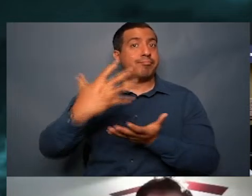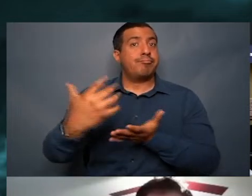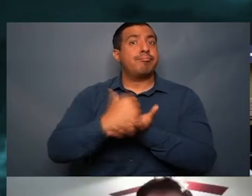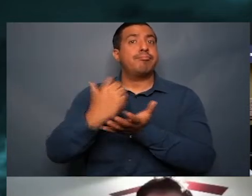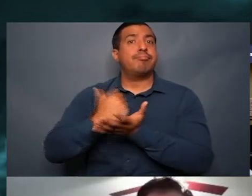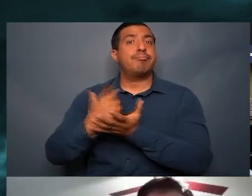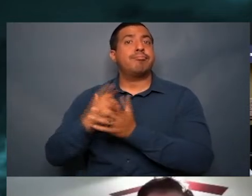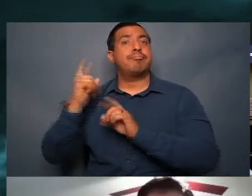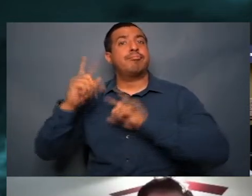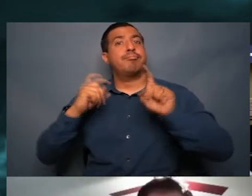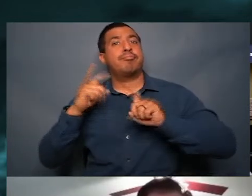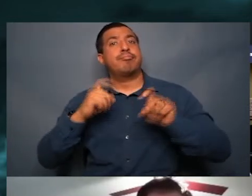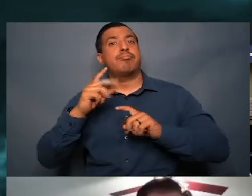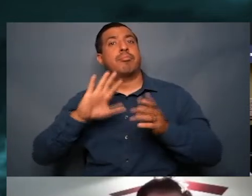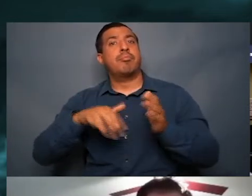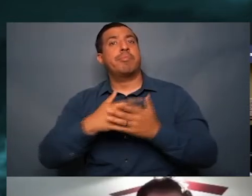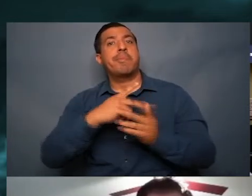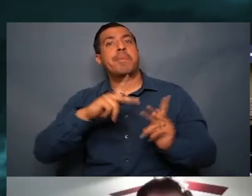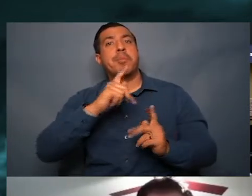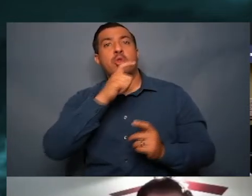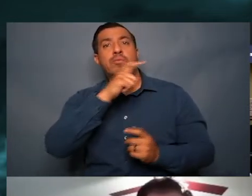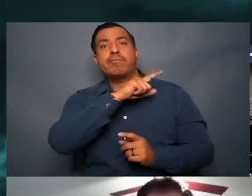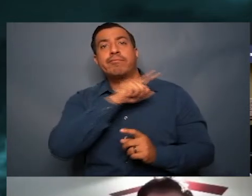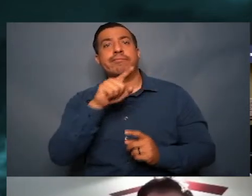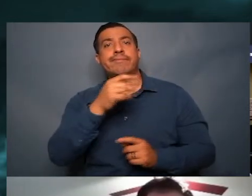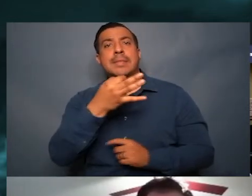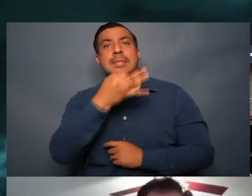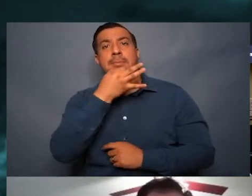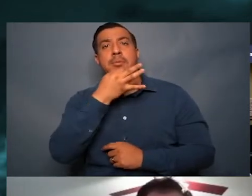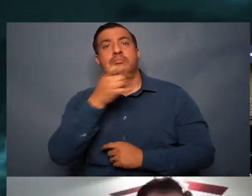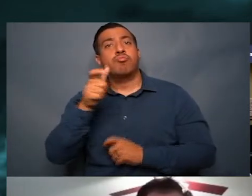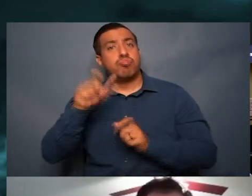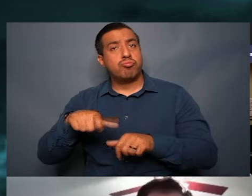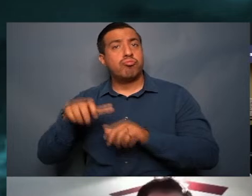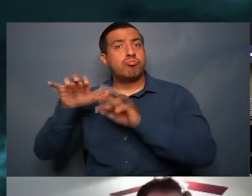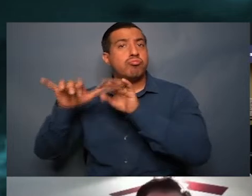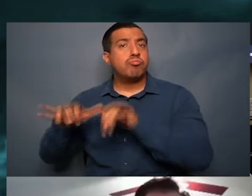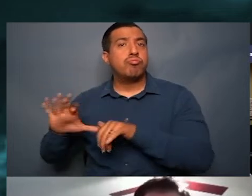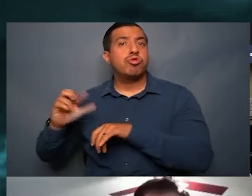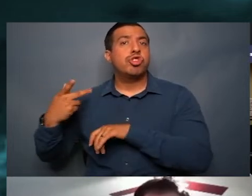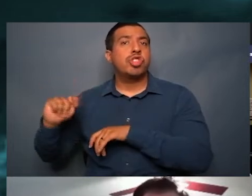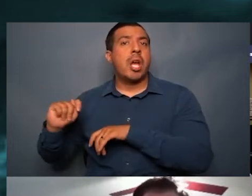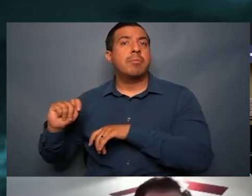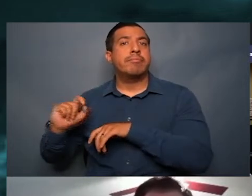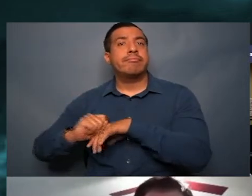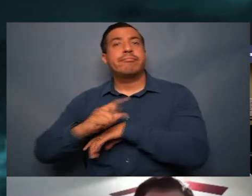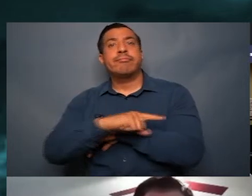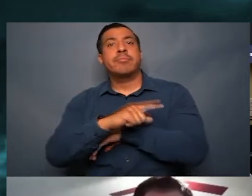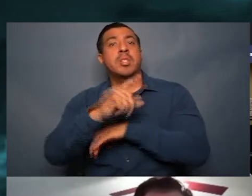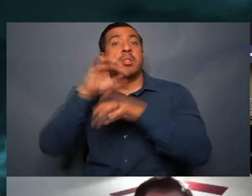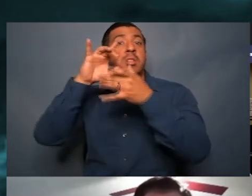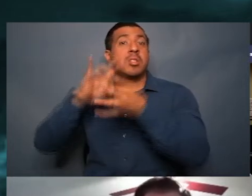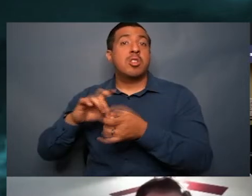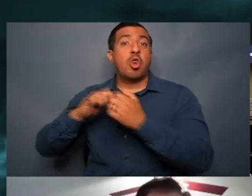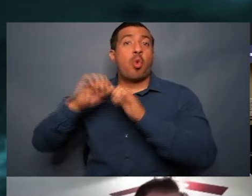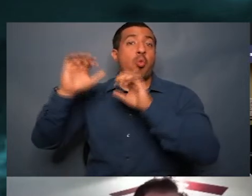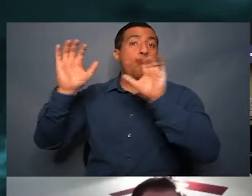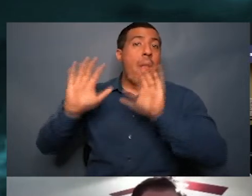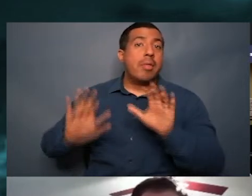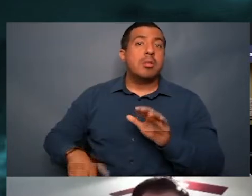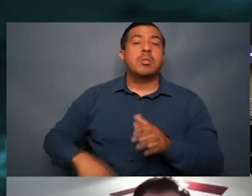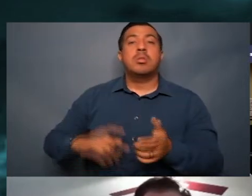to the experts and click the chat button and ask your question. It can be anything weather related, really,